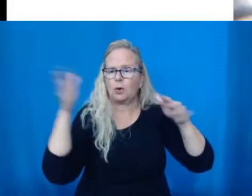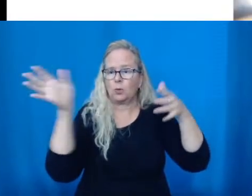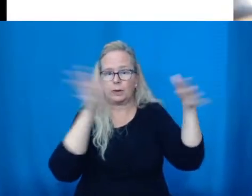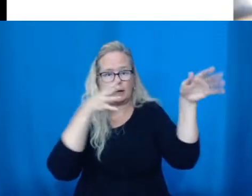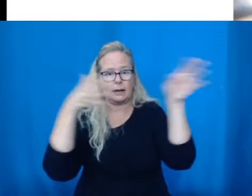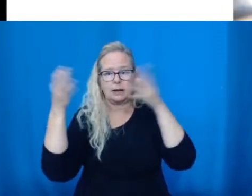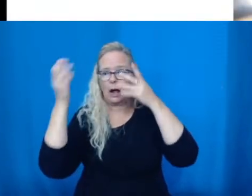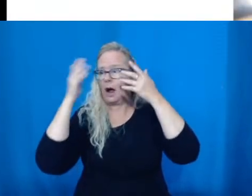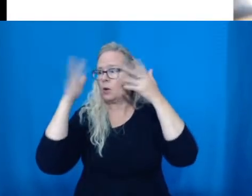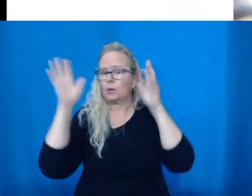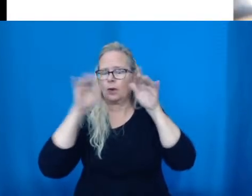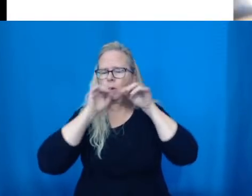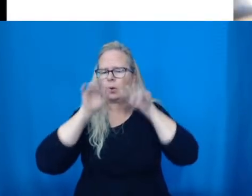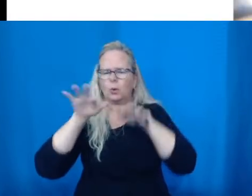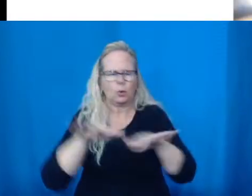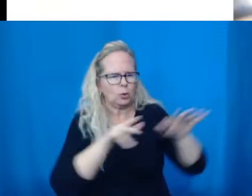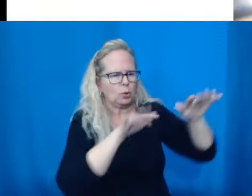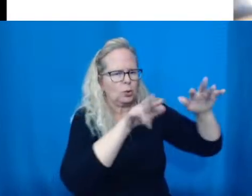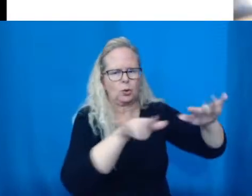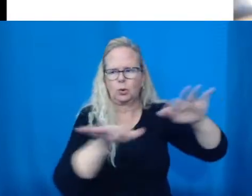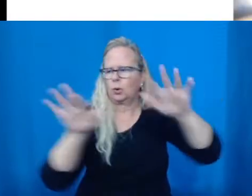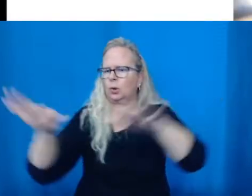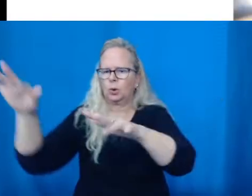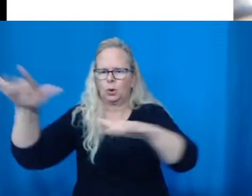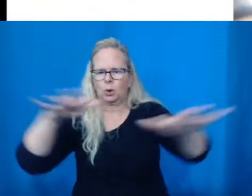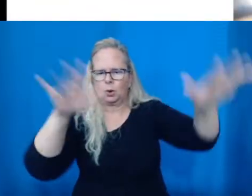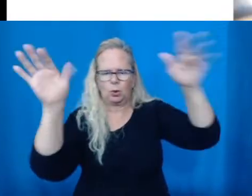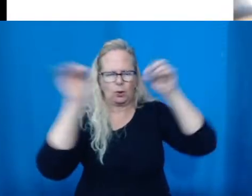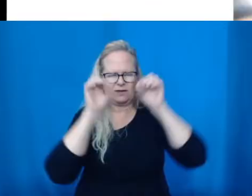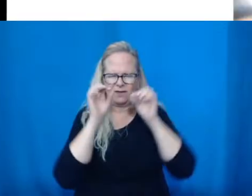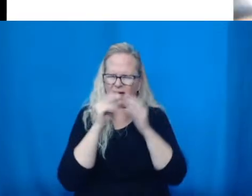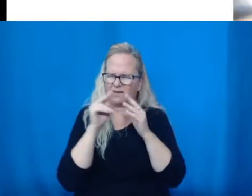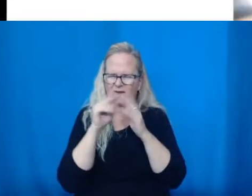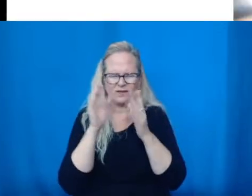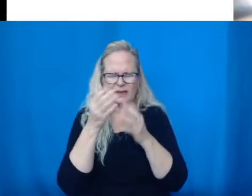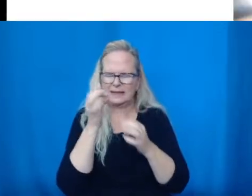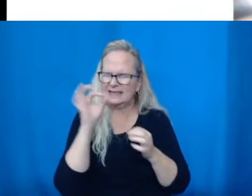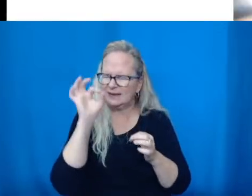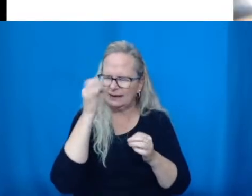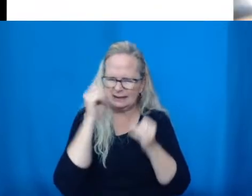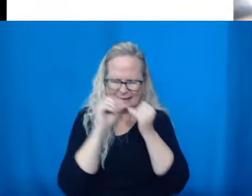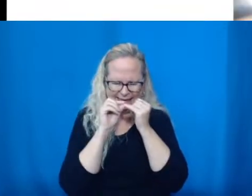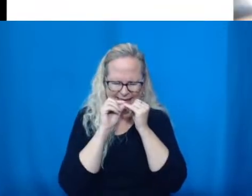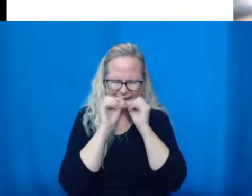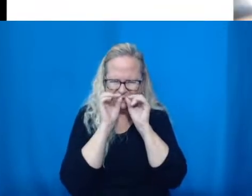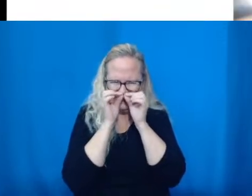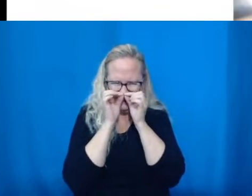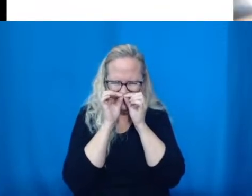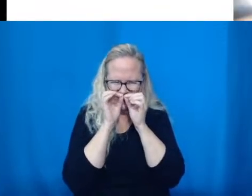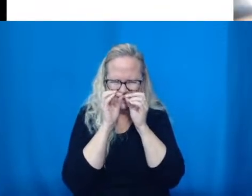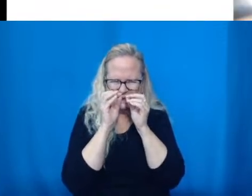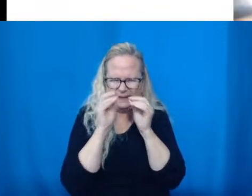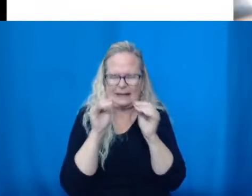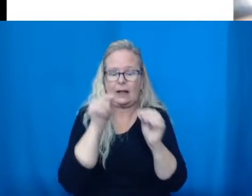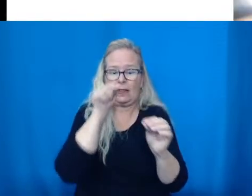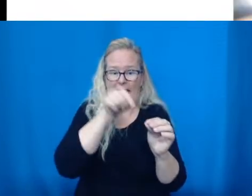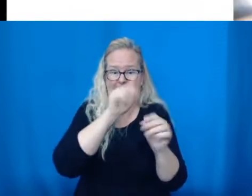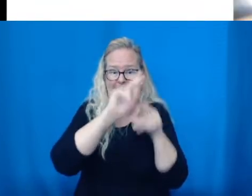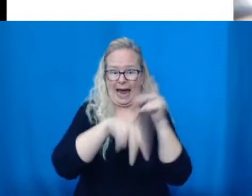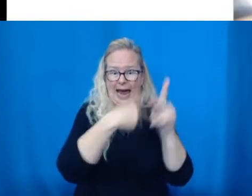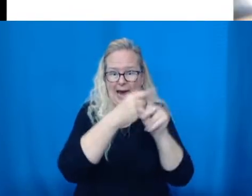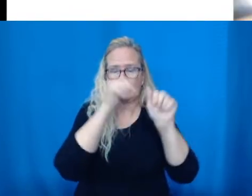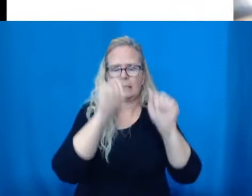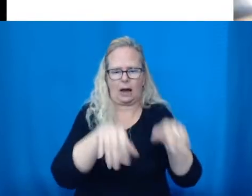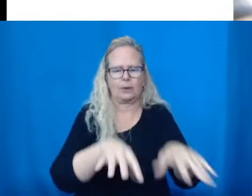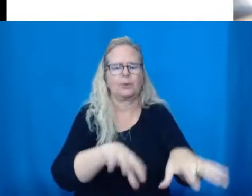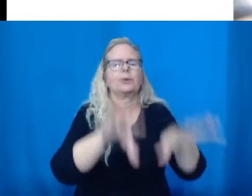droplets are, we can actually inhale them into our respiratory tracts. And depending on their size, these aerosols can penetrate deep into our lungs, where they may actually